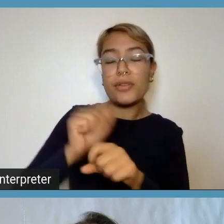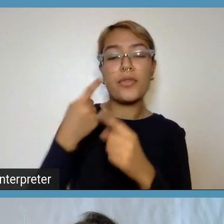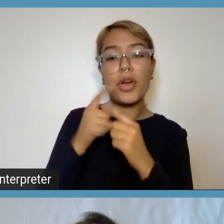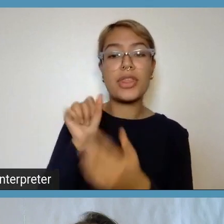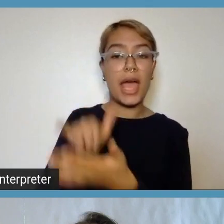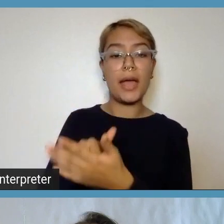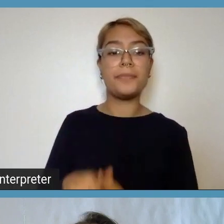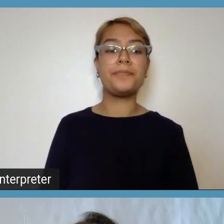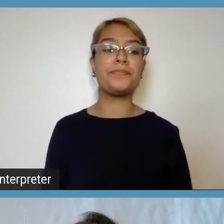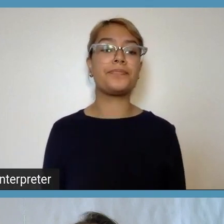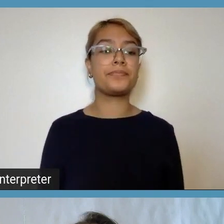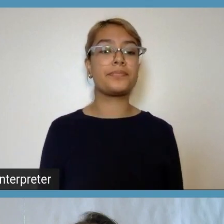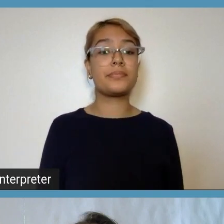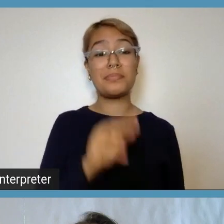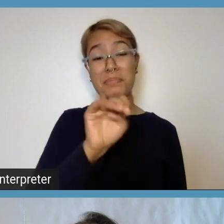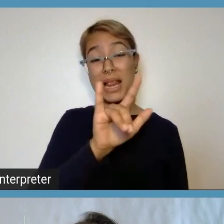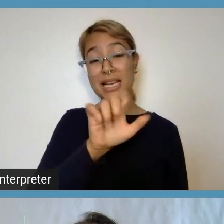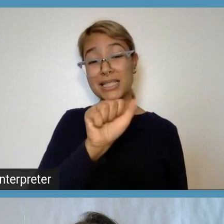Alyssa?